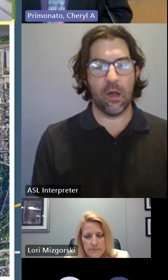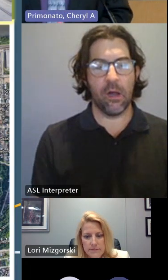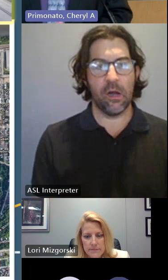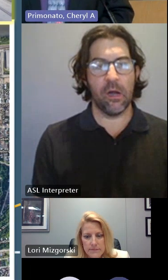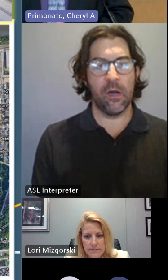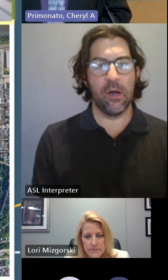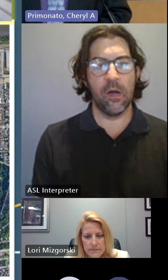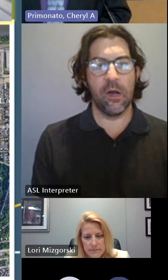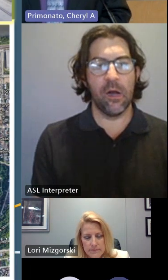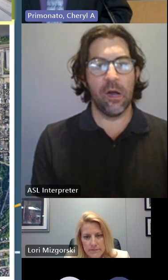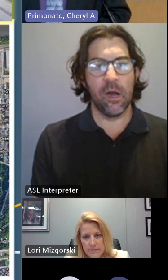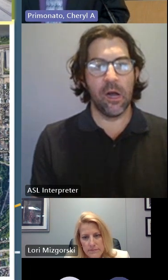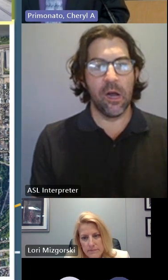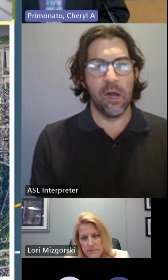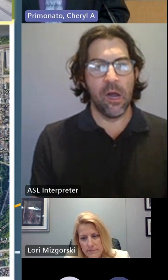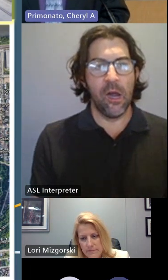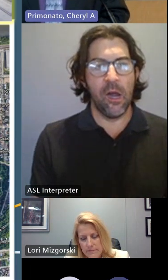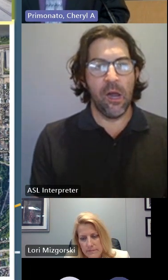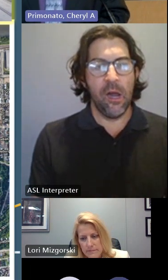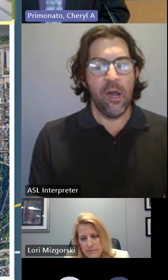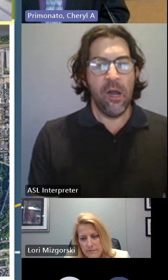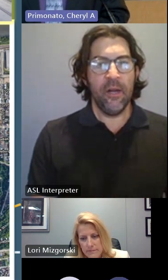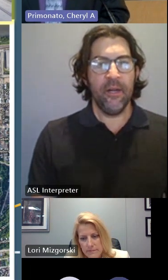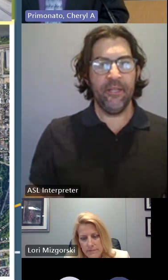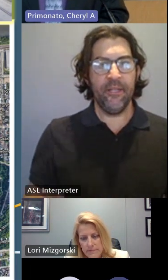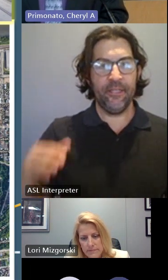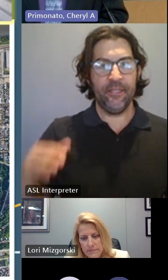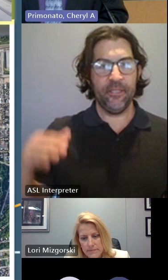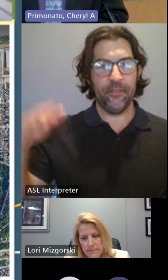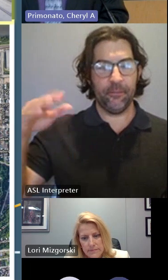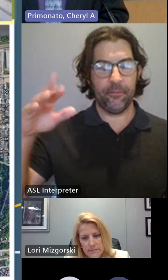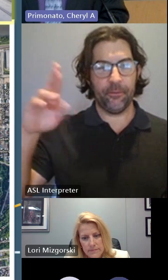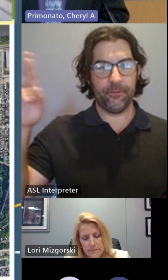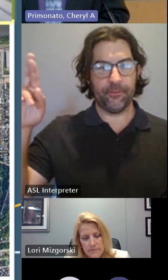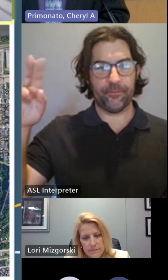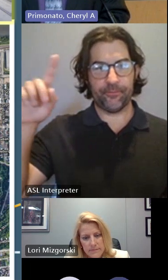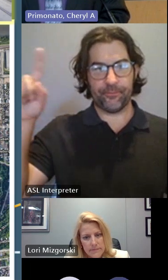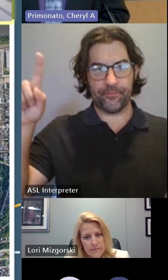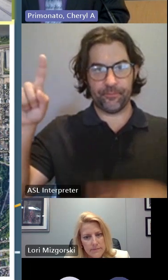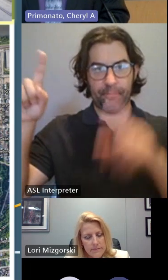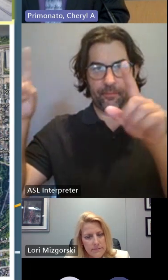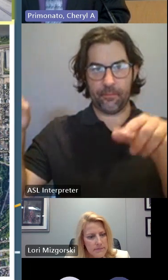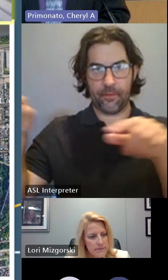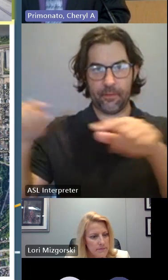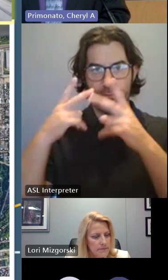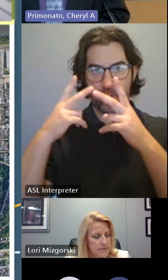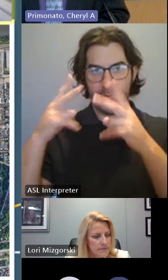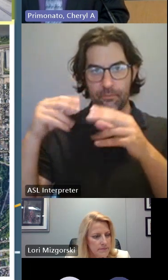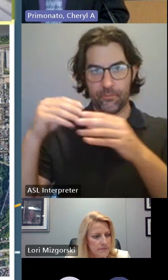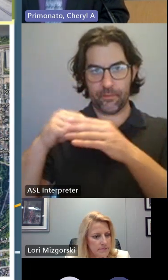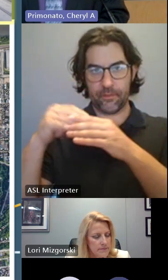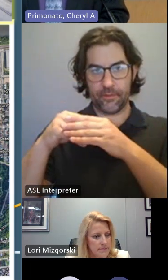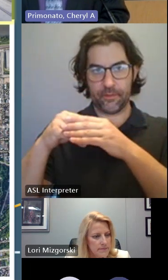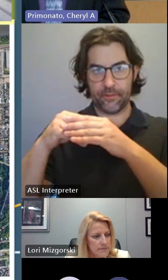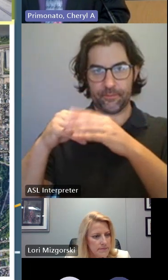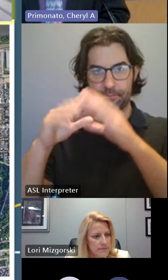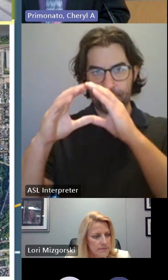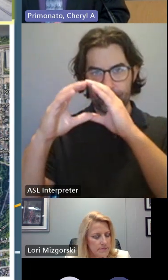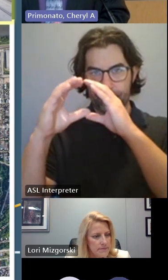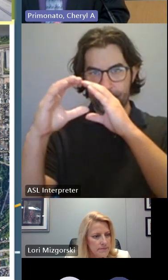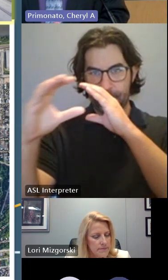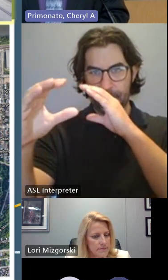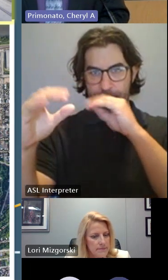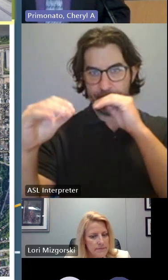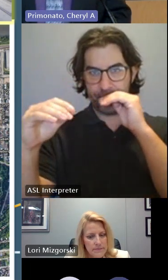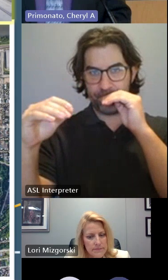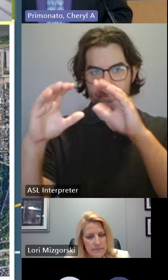So for some illustration purposes, in the upper right-hand side of the screen is a view from inside the Washington Tunnel.